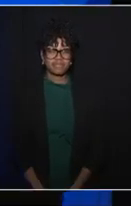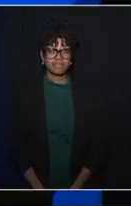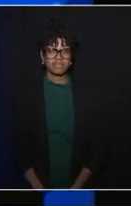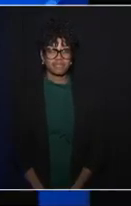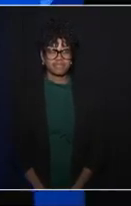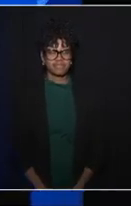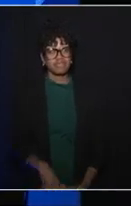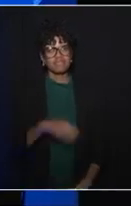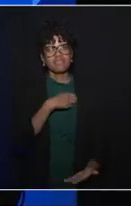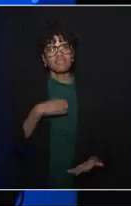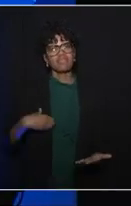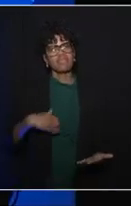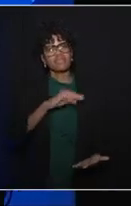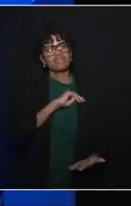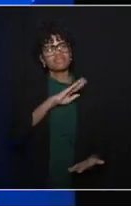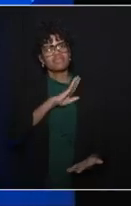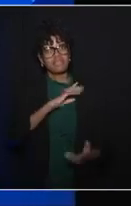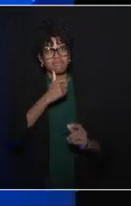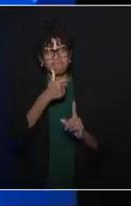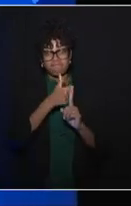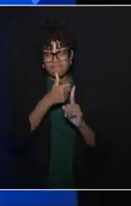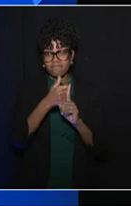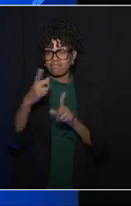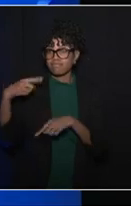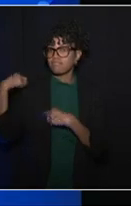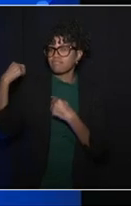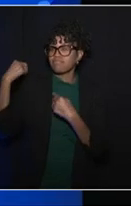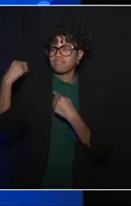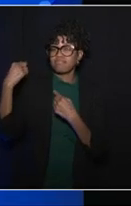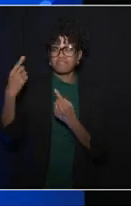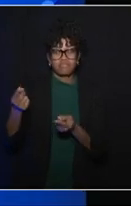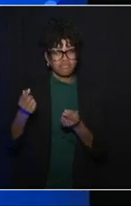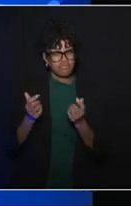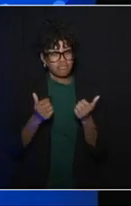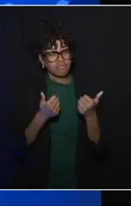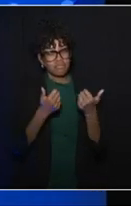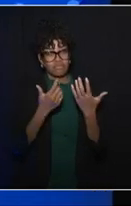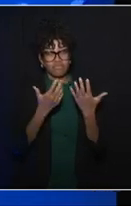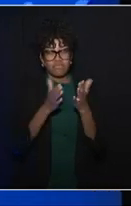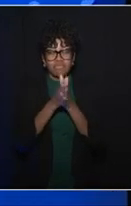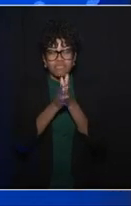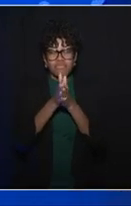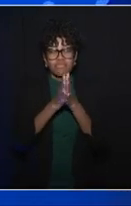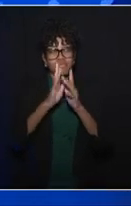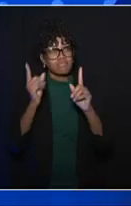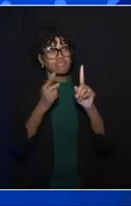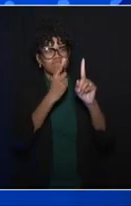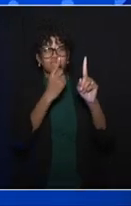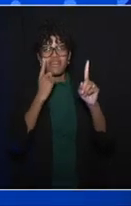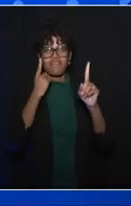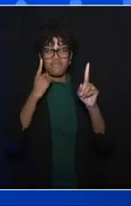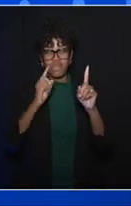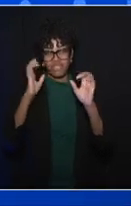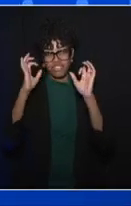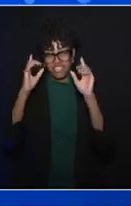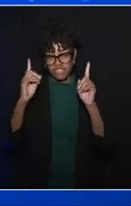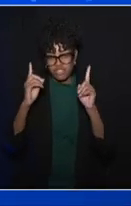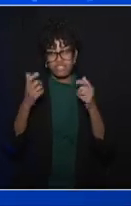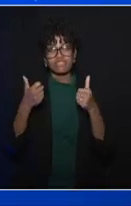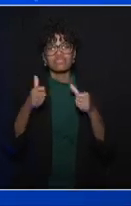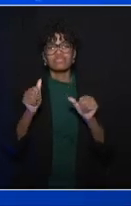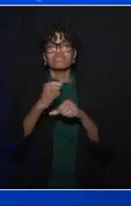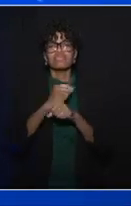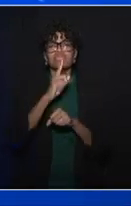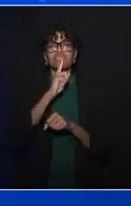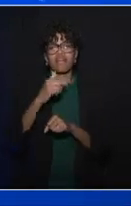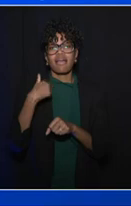Mayor Bowser has long been a champion for education, working to expand access to high-quality schools and